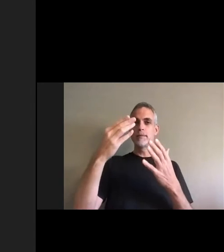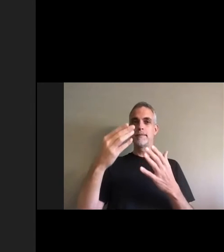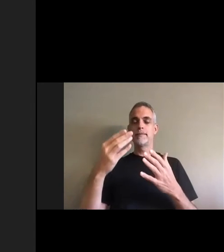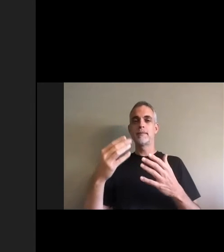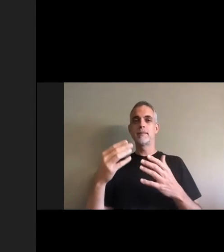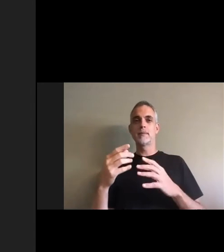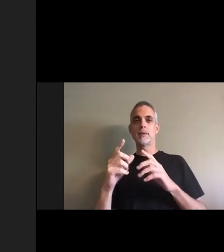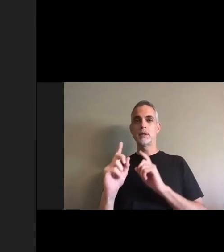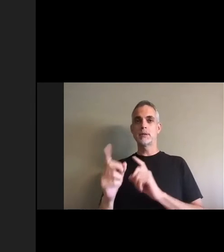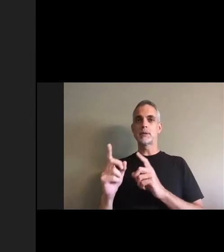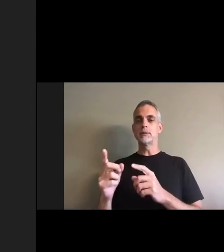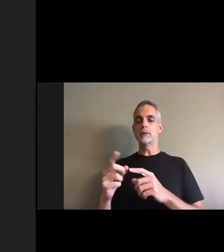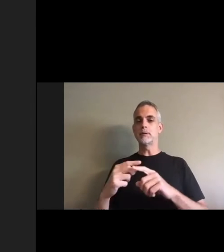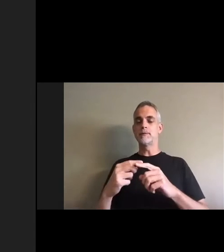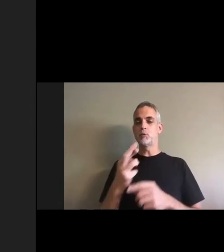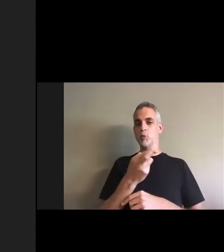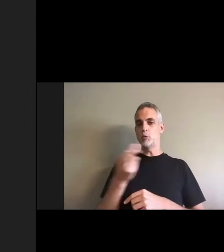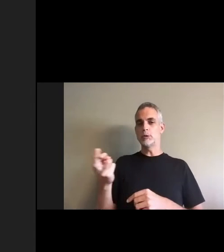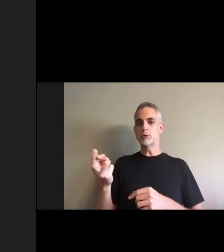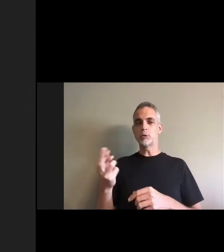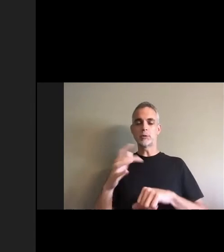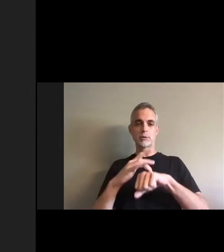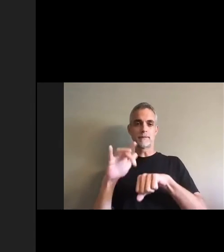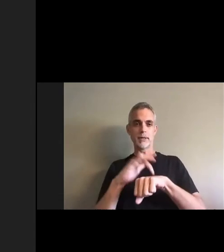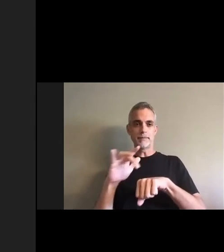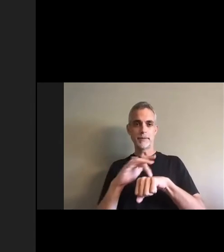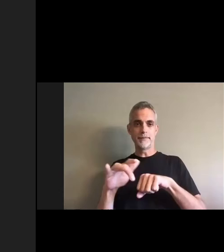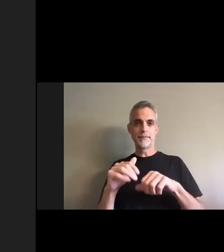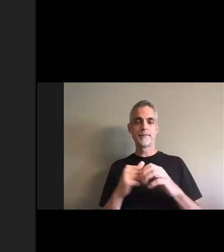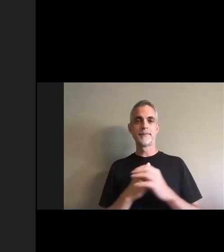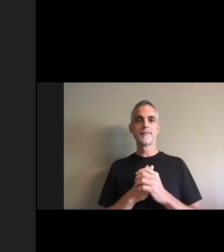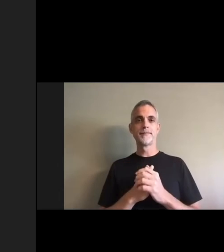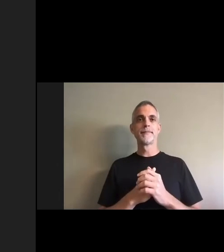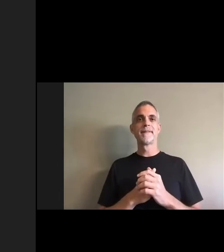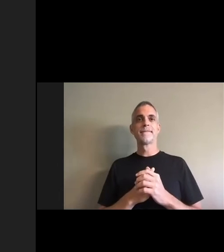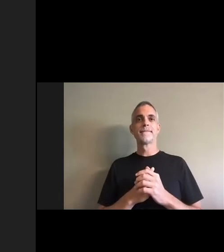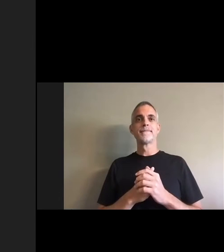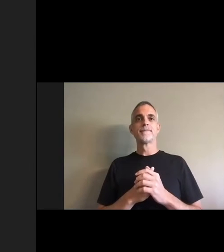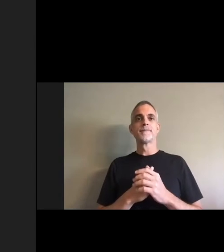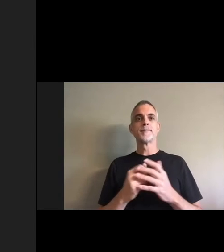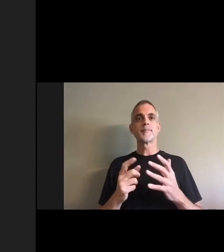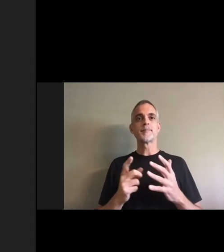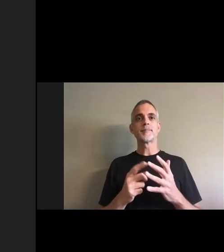You want to also inform the attendees of resources that are available for them.